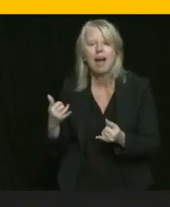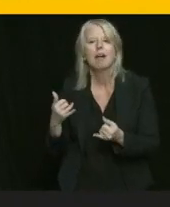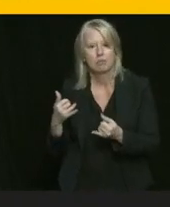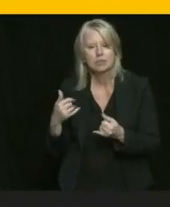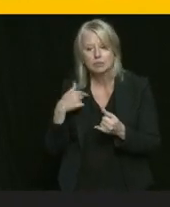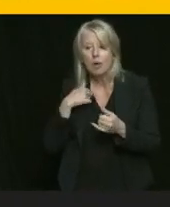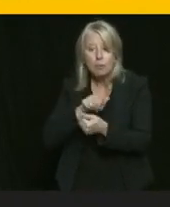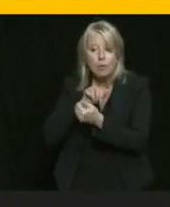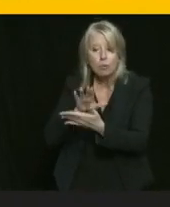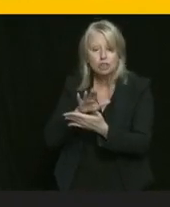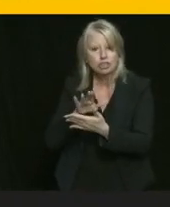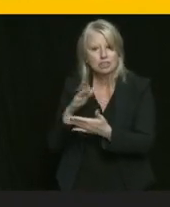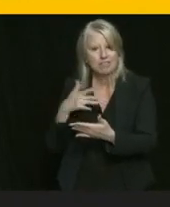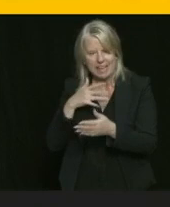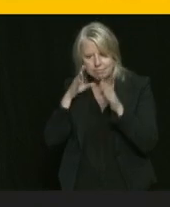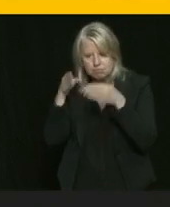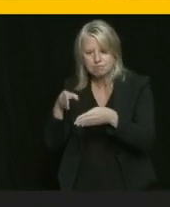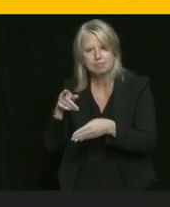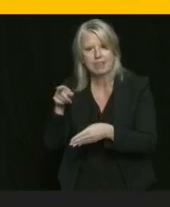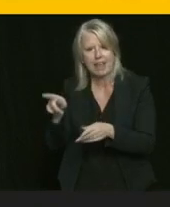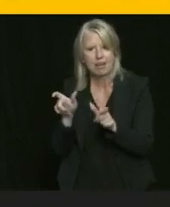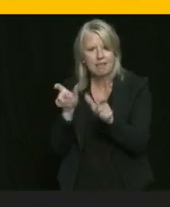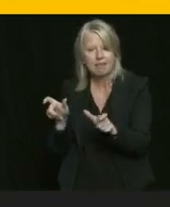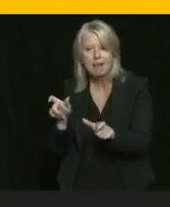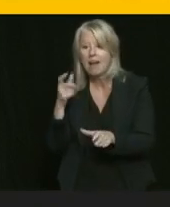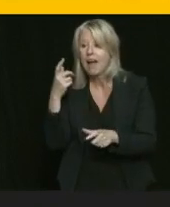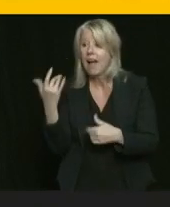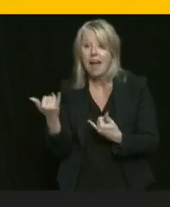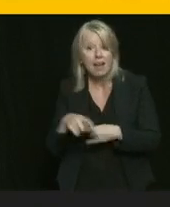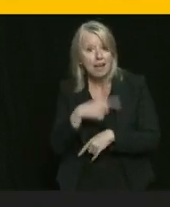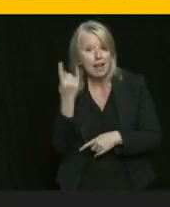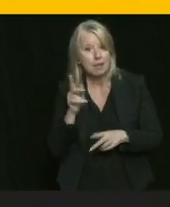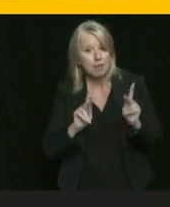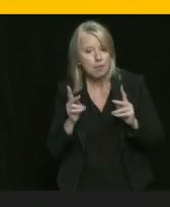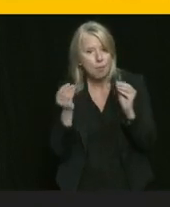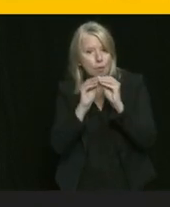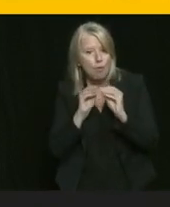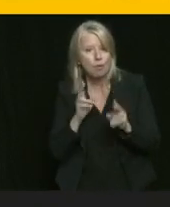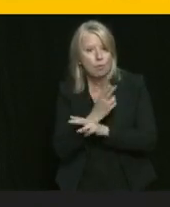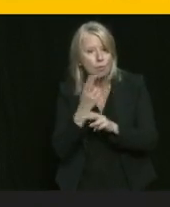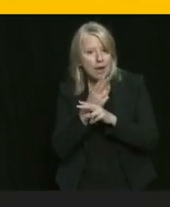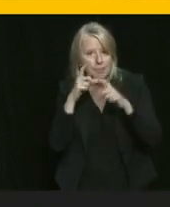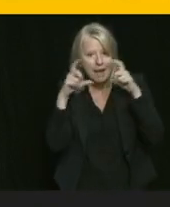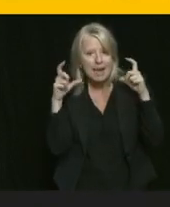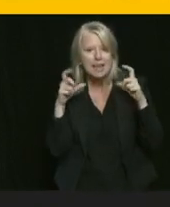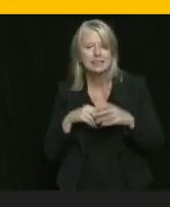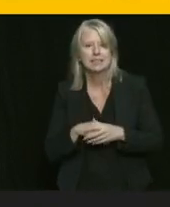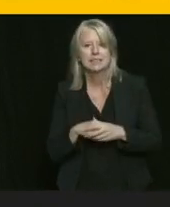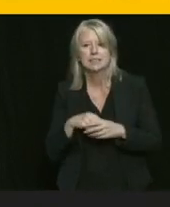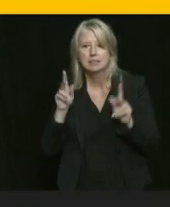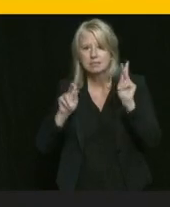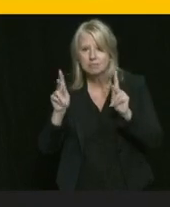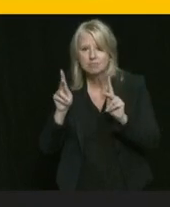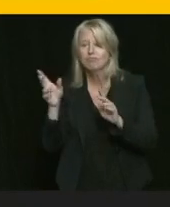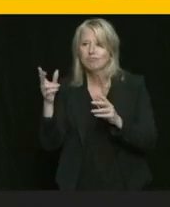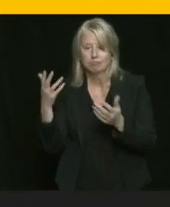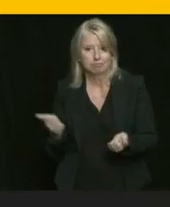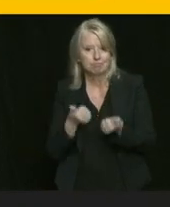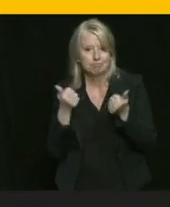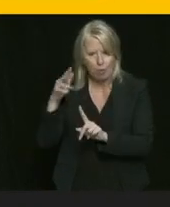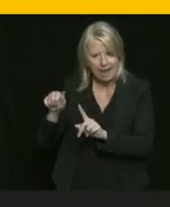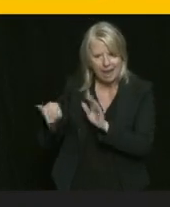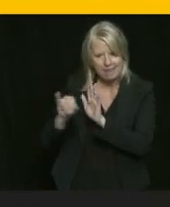targeted. And people are wearing masks more. More people are using the COVID Alert app, and I encourage people to